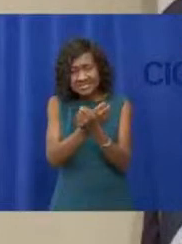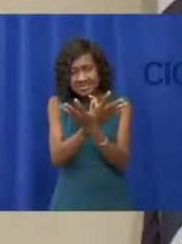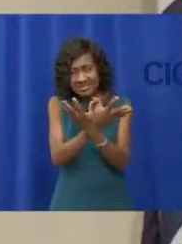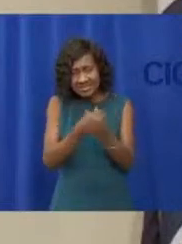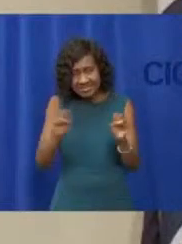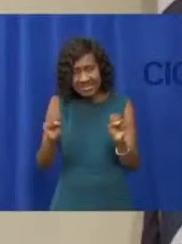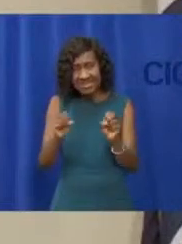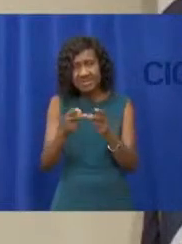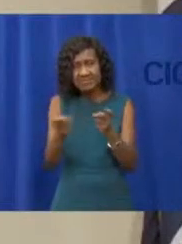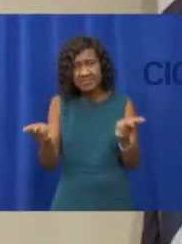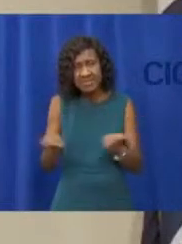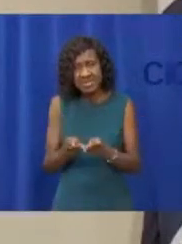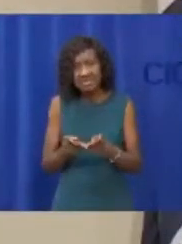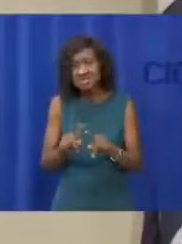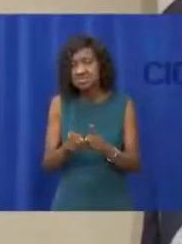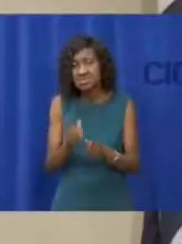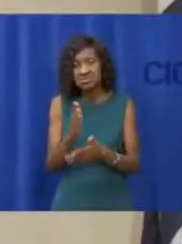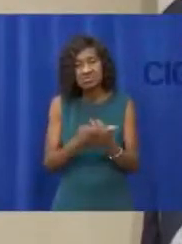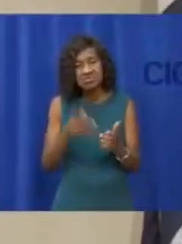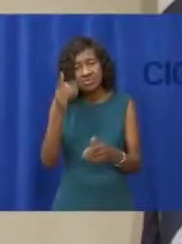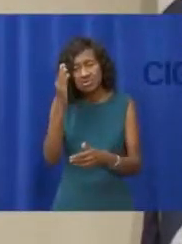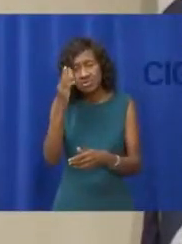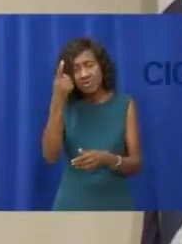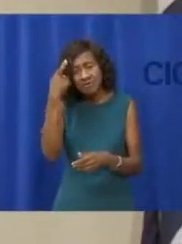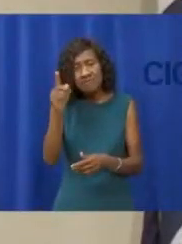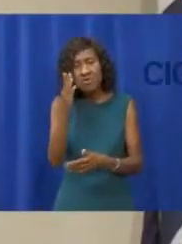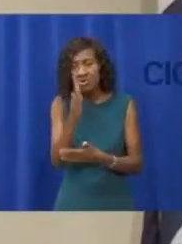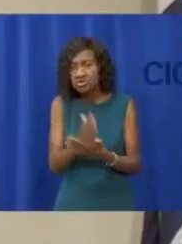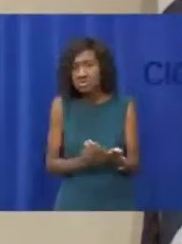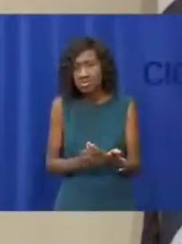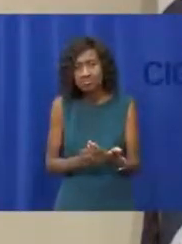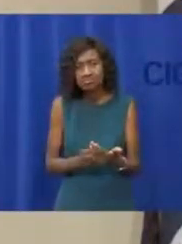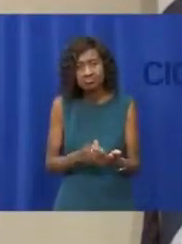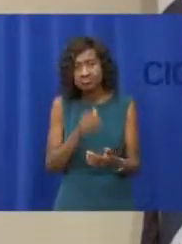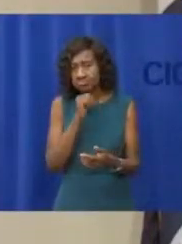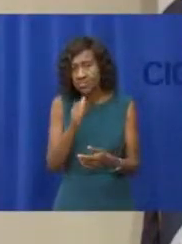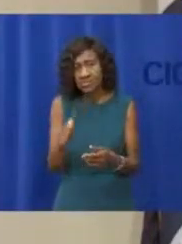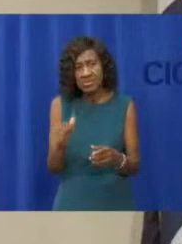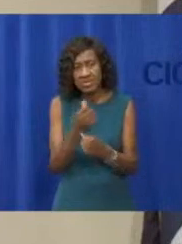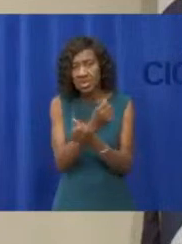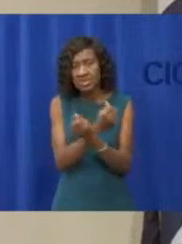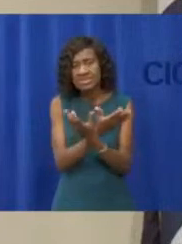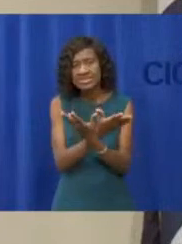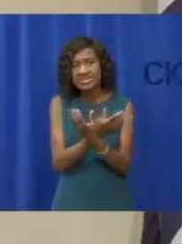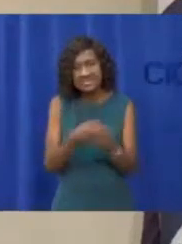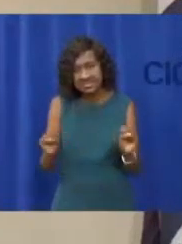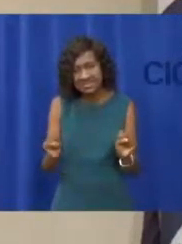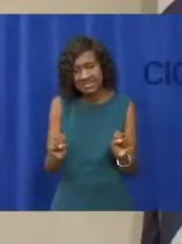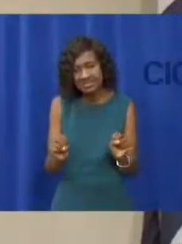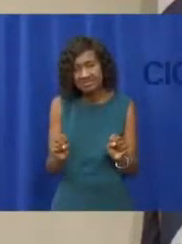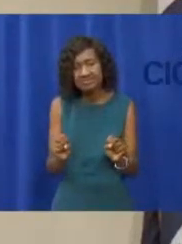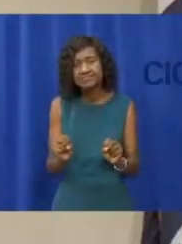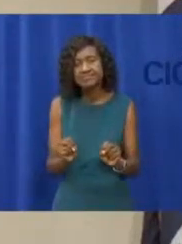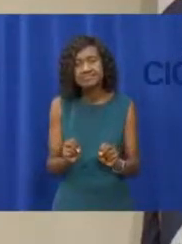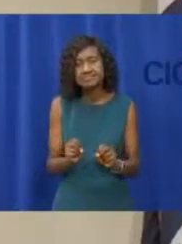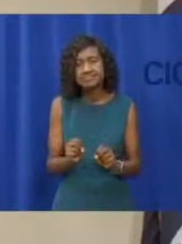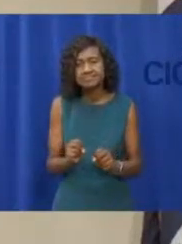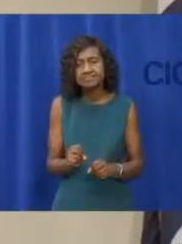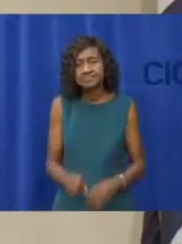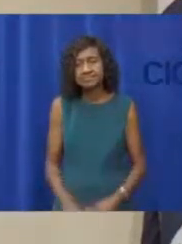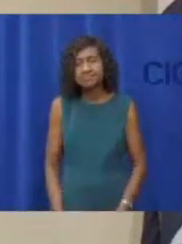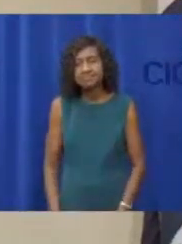violence. And I do pay tribute to the work that the Crisis Centre are doing to be there for people who have concerns. Thank